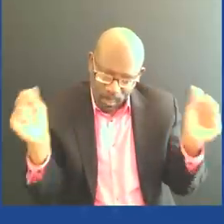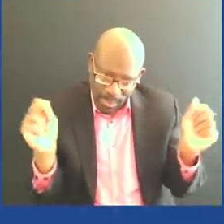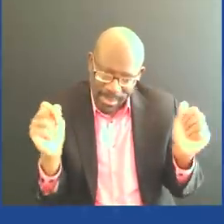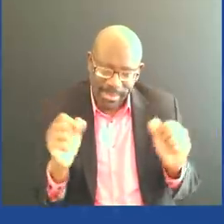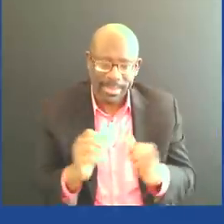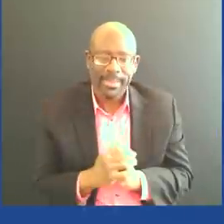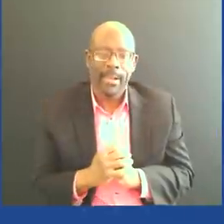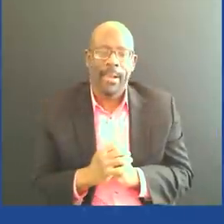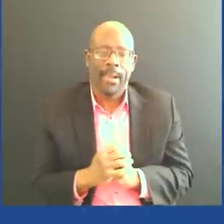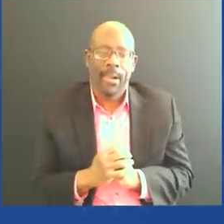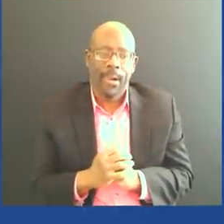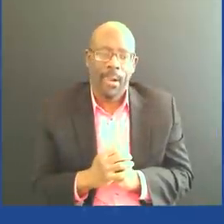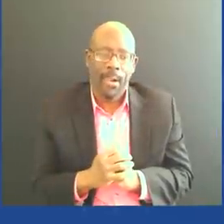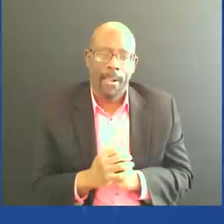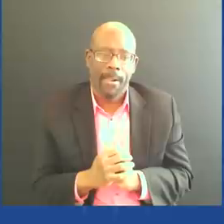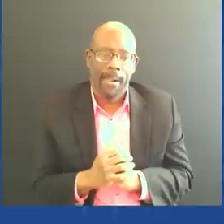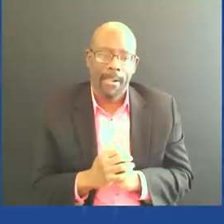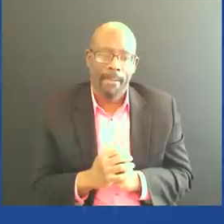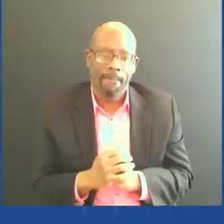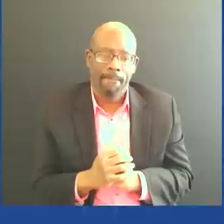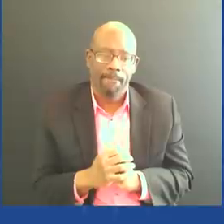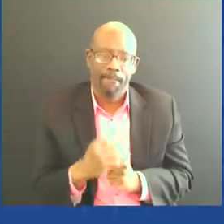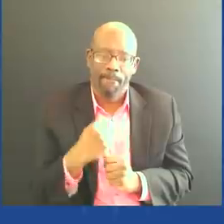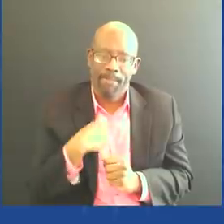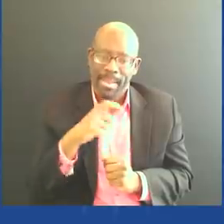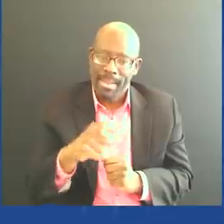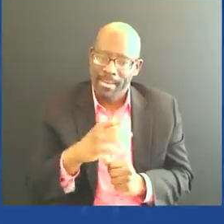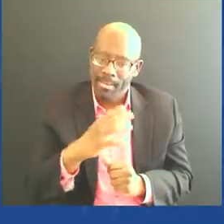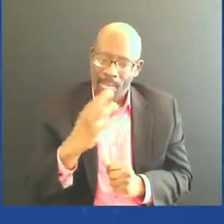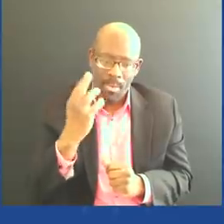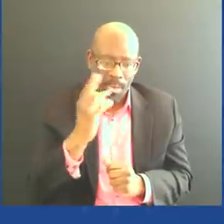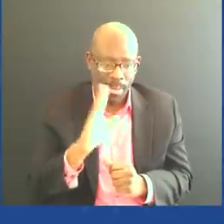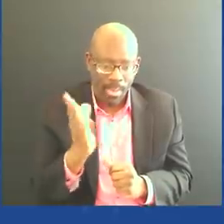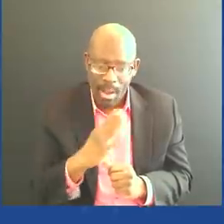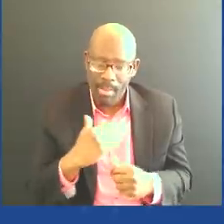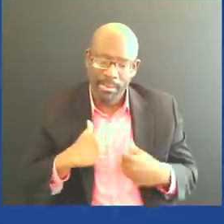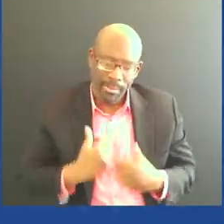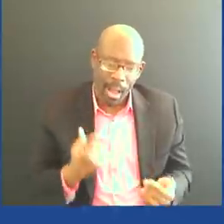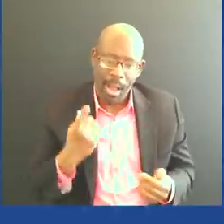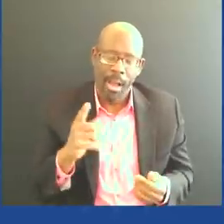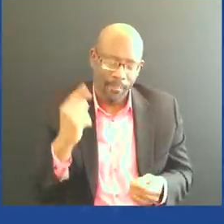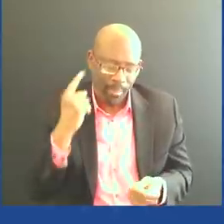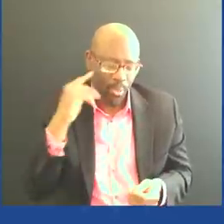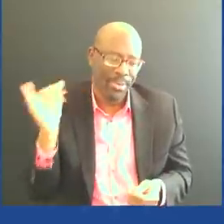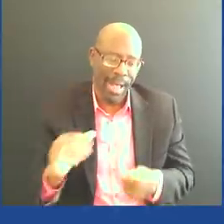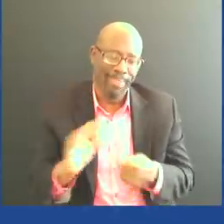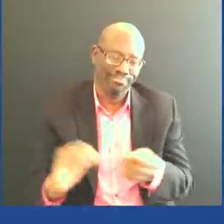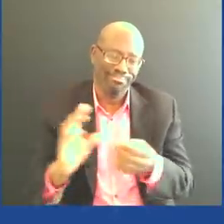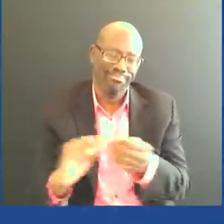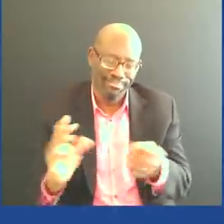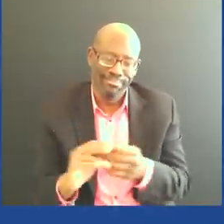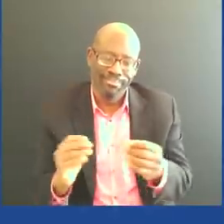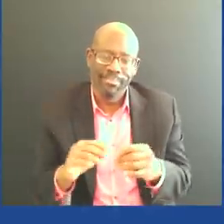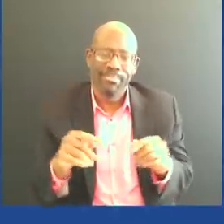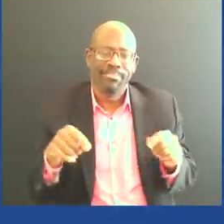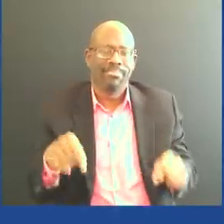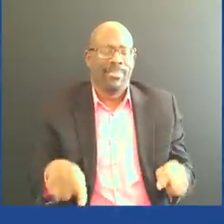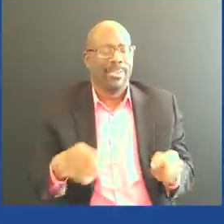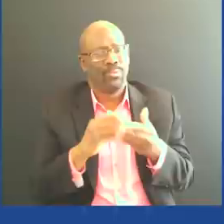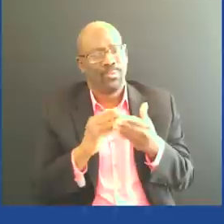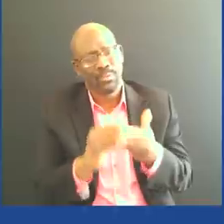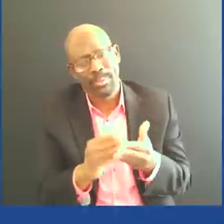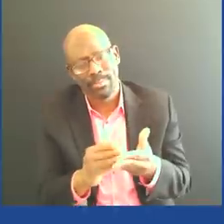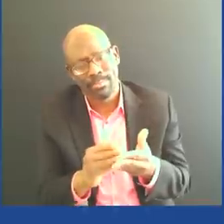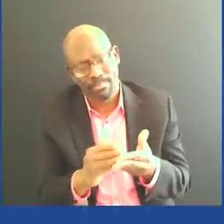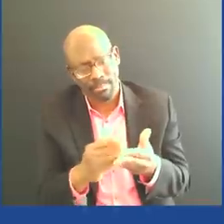I must admit, I never get tired of saying that. As this ship's sponsor, it's my pleasure to welcome